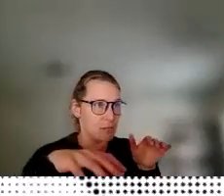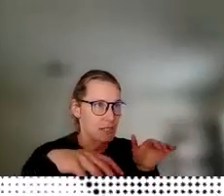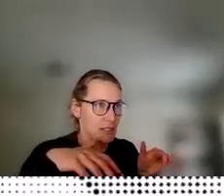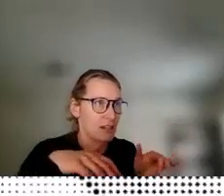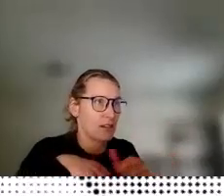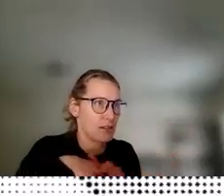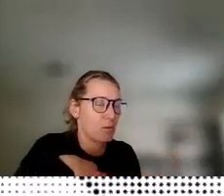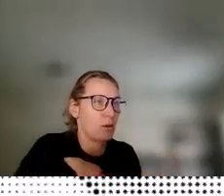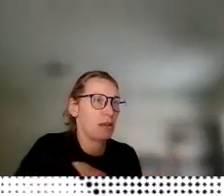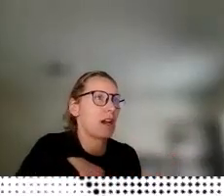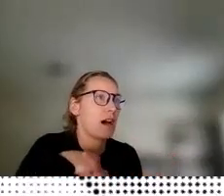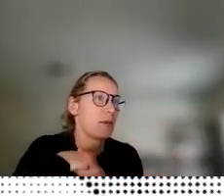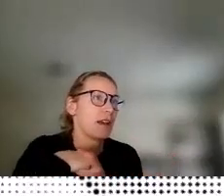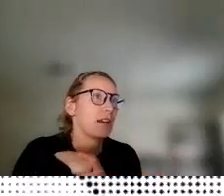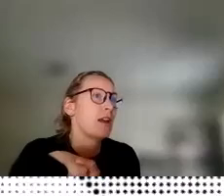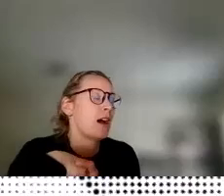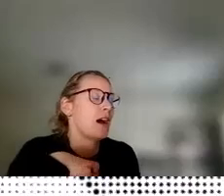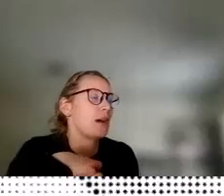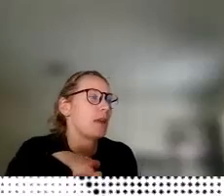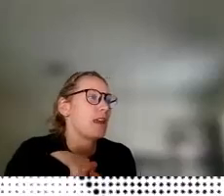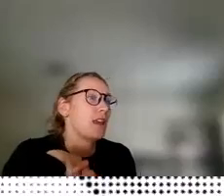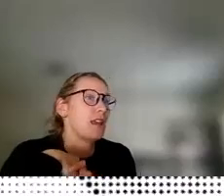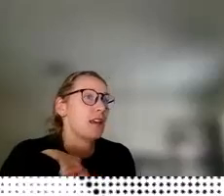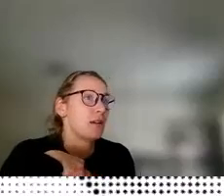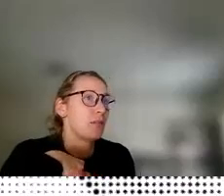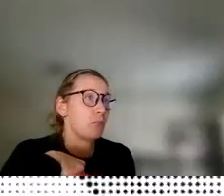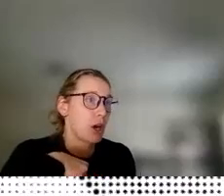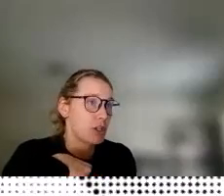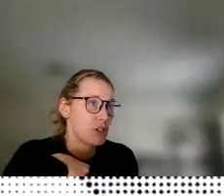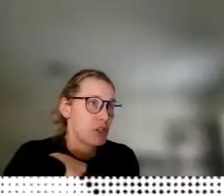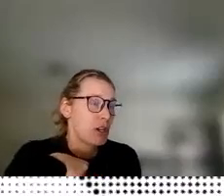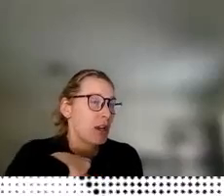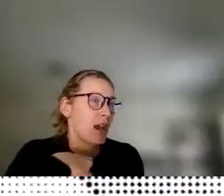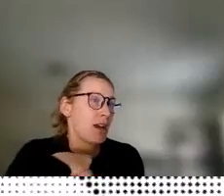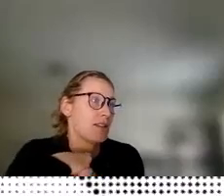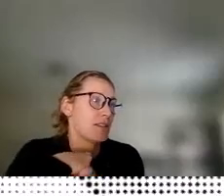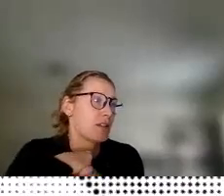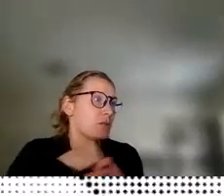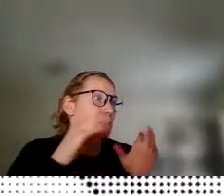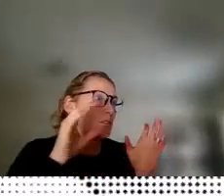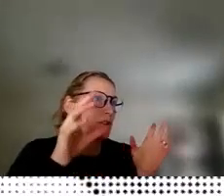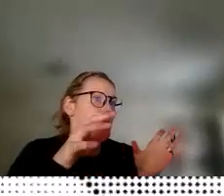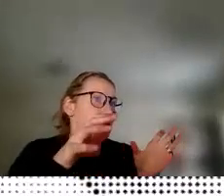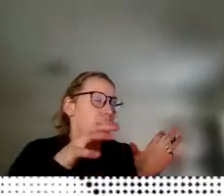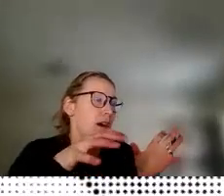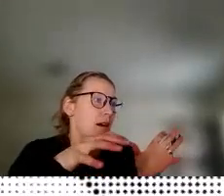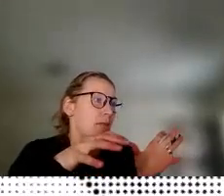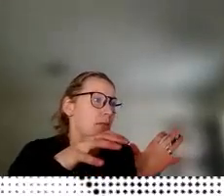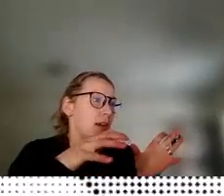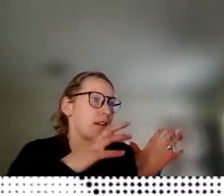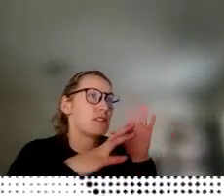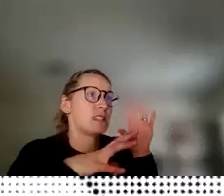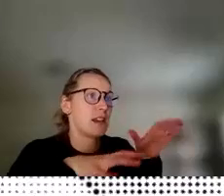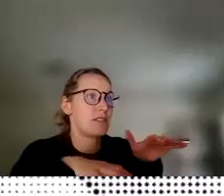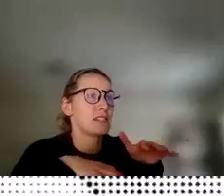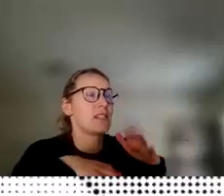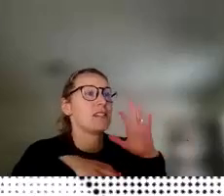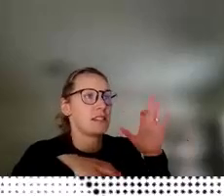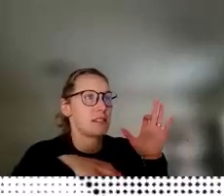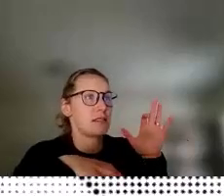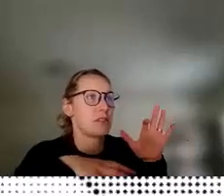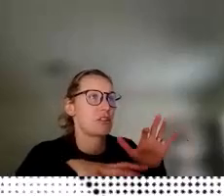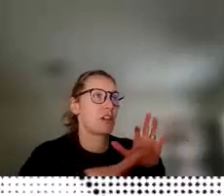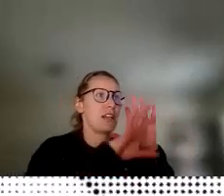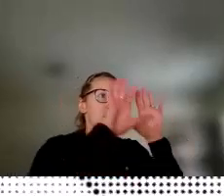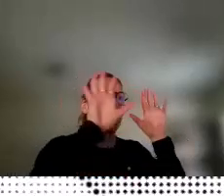as system details, will be coming in March, as you will do kind of